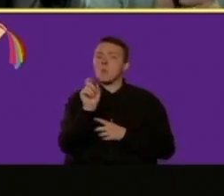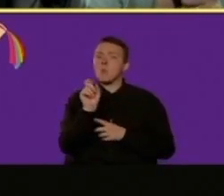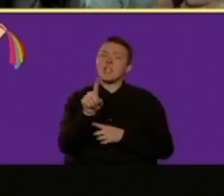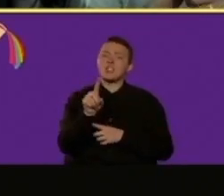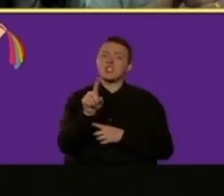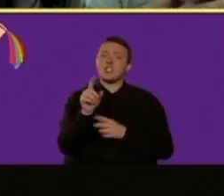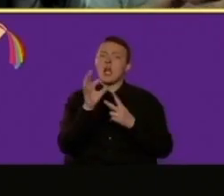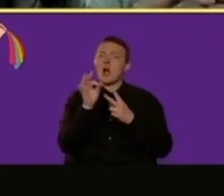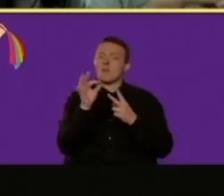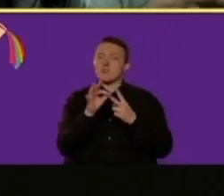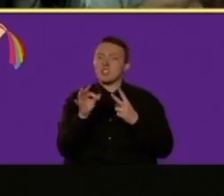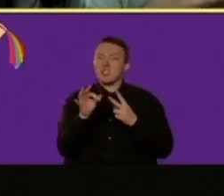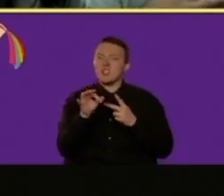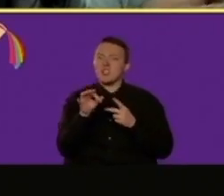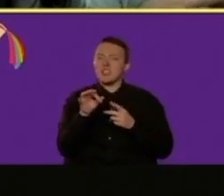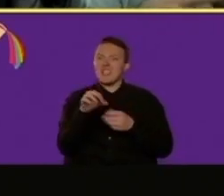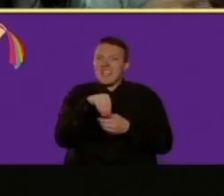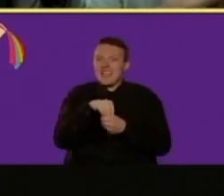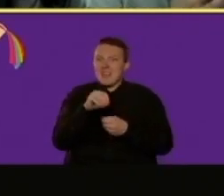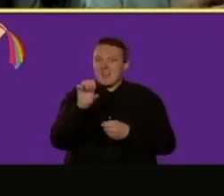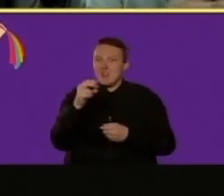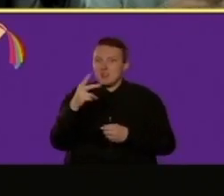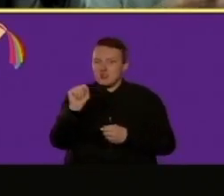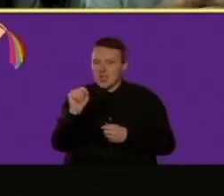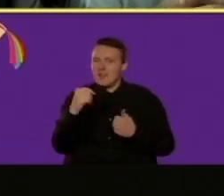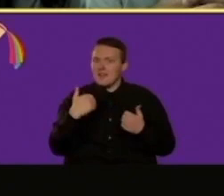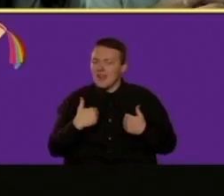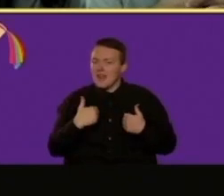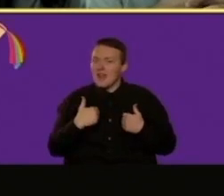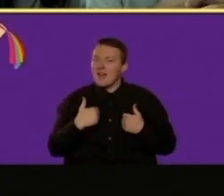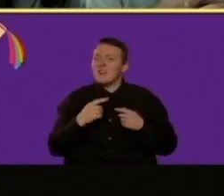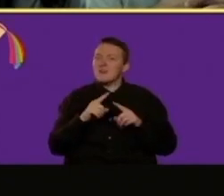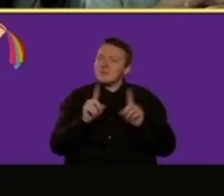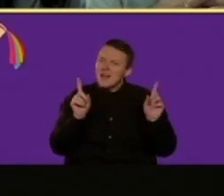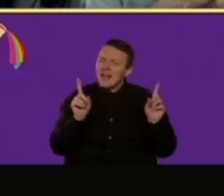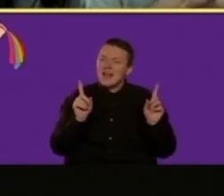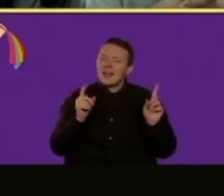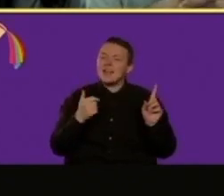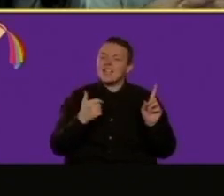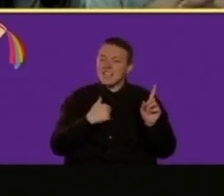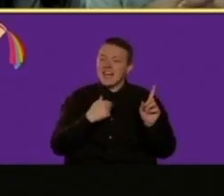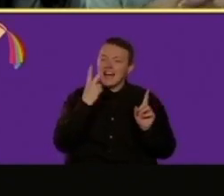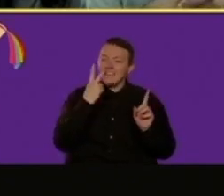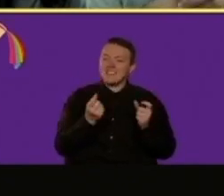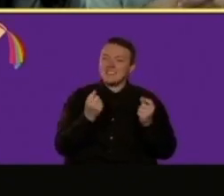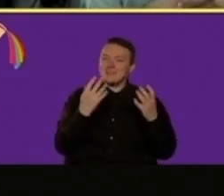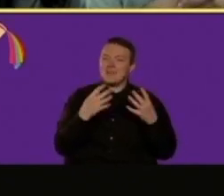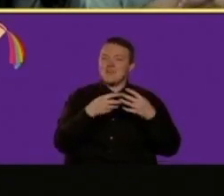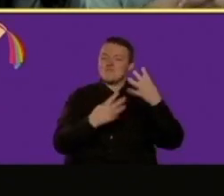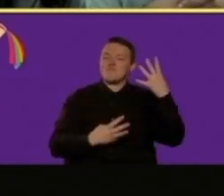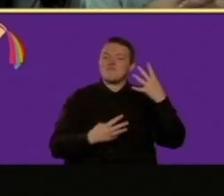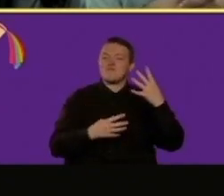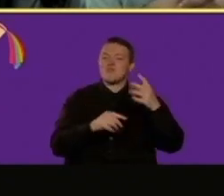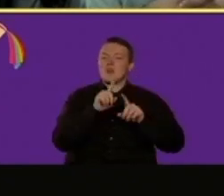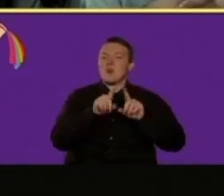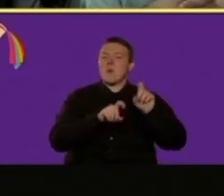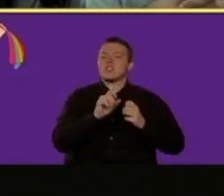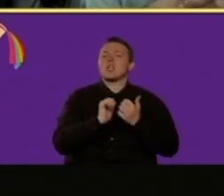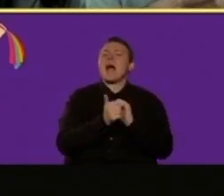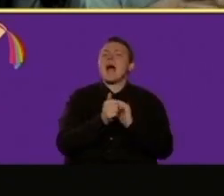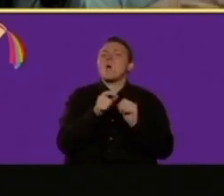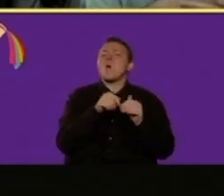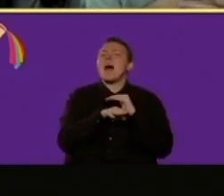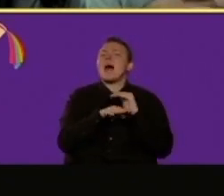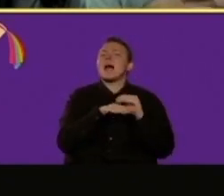the last design, and we'd like to wait another more week to have that design uh, in the proper